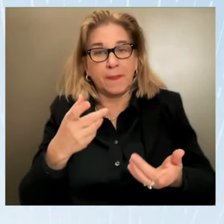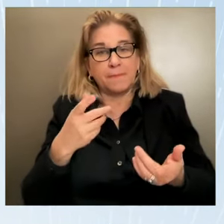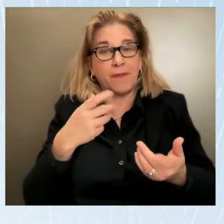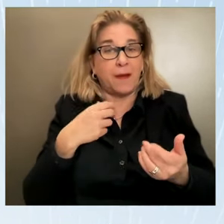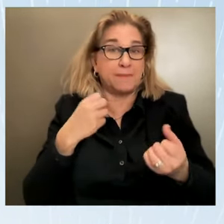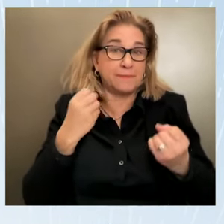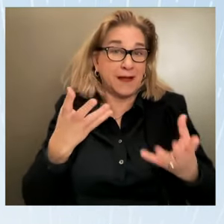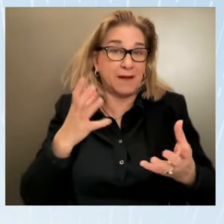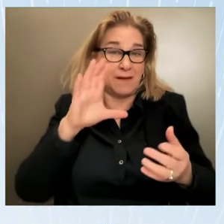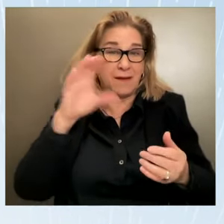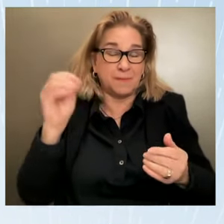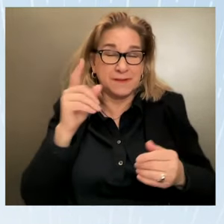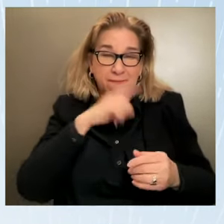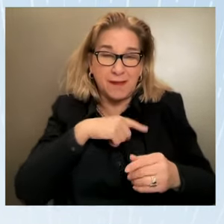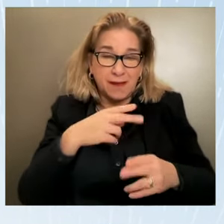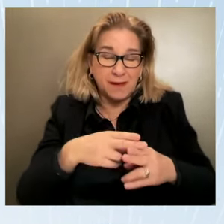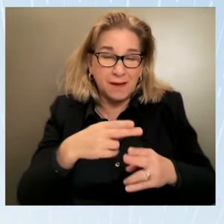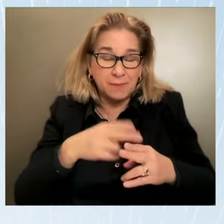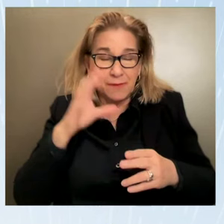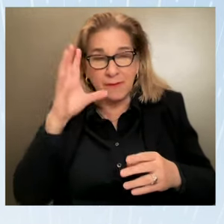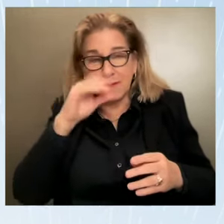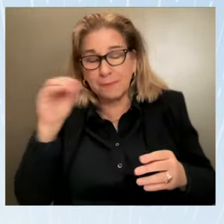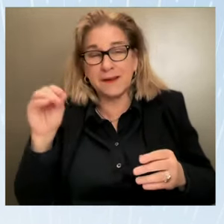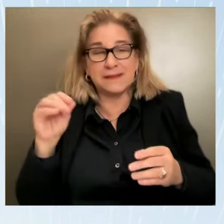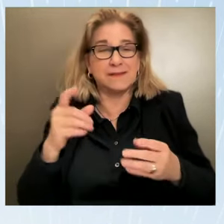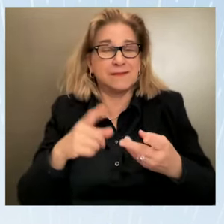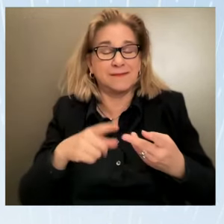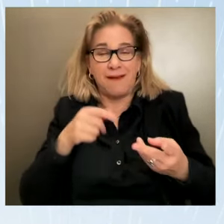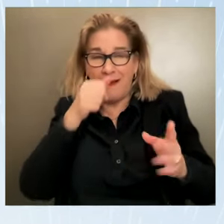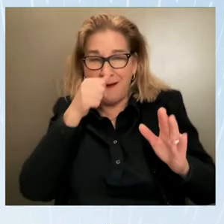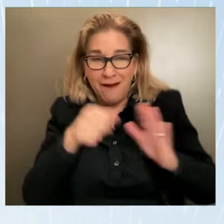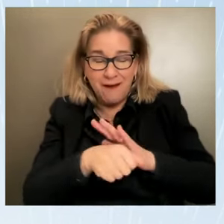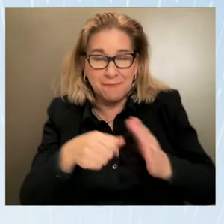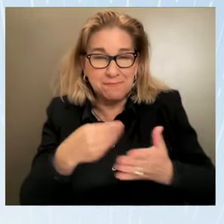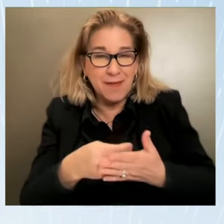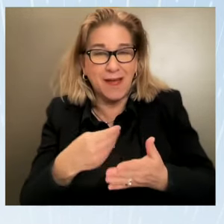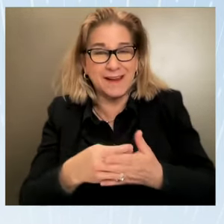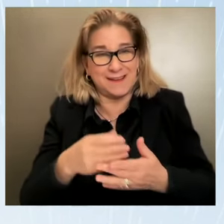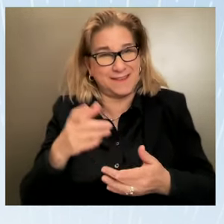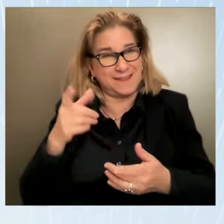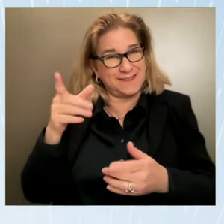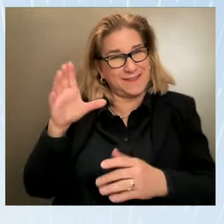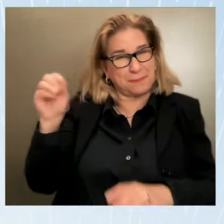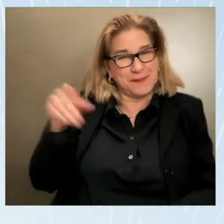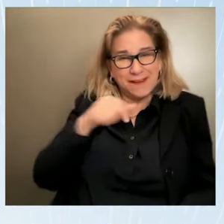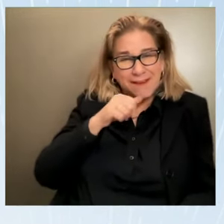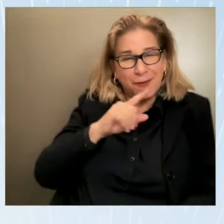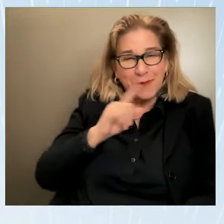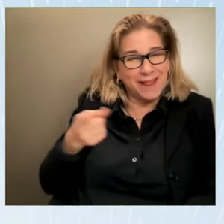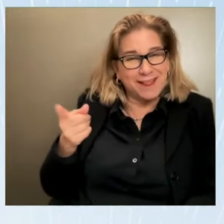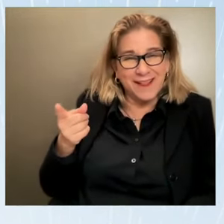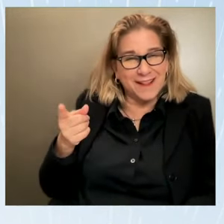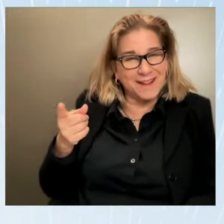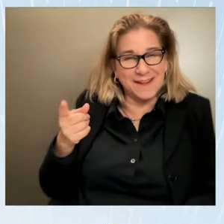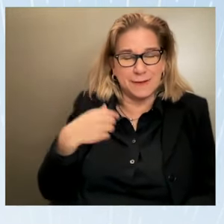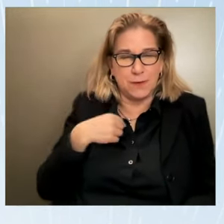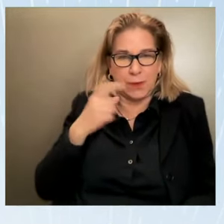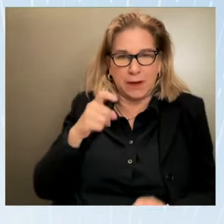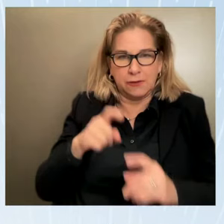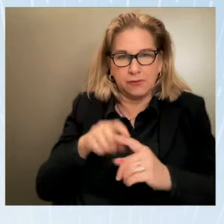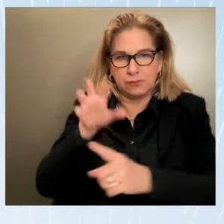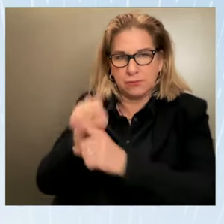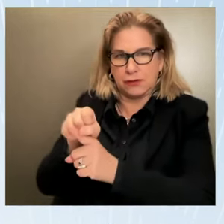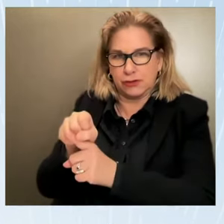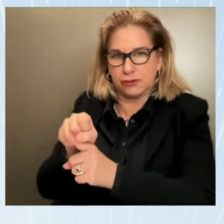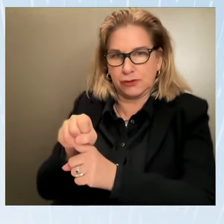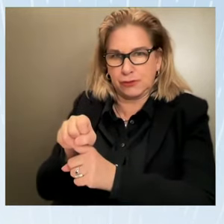prevent human traffickers and other criminals from seeking impunity through financial anonymity. Treasury is also working closely